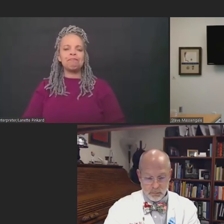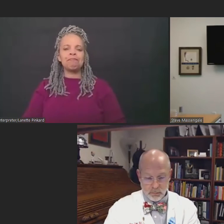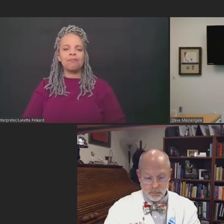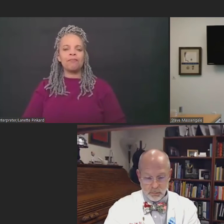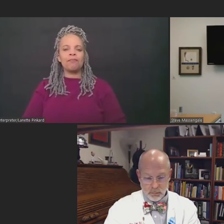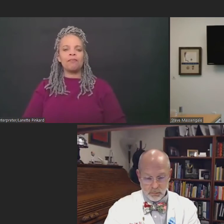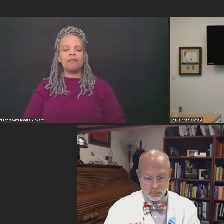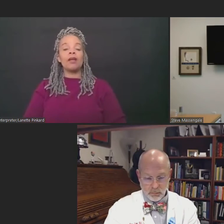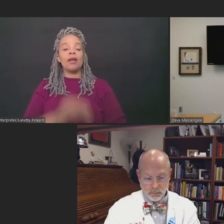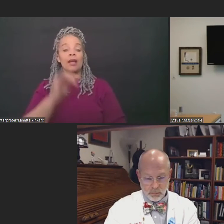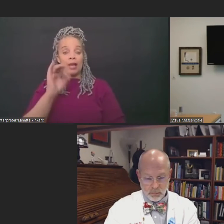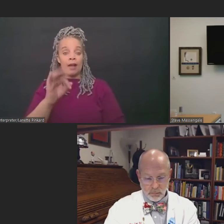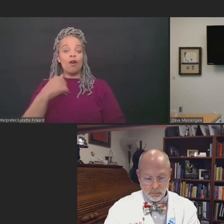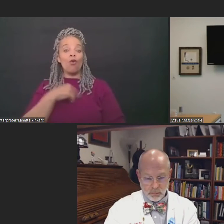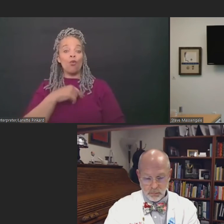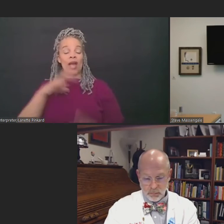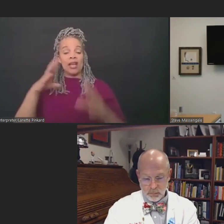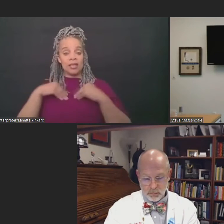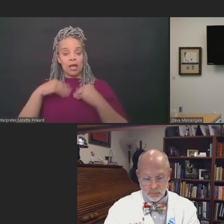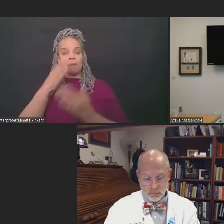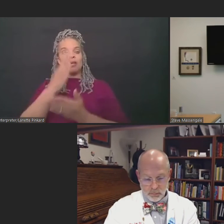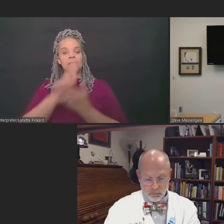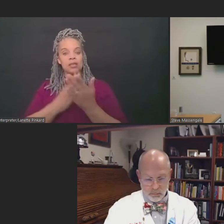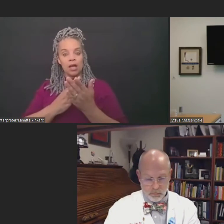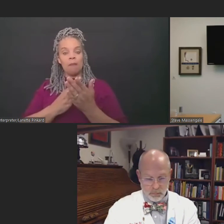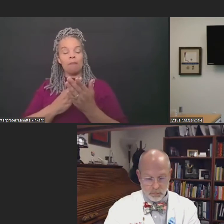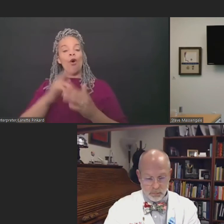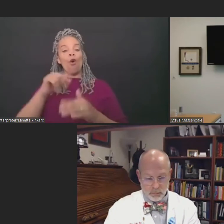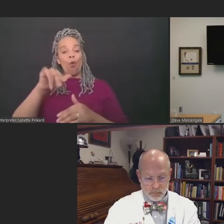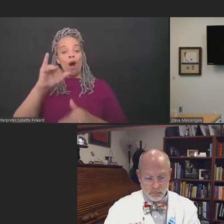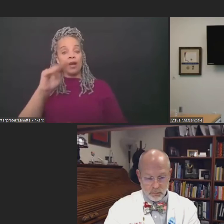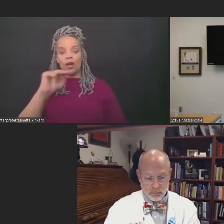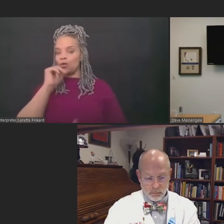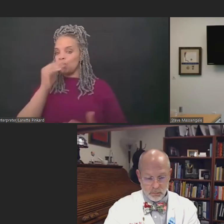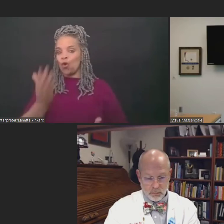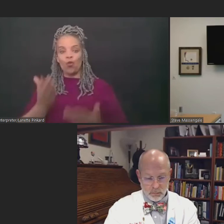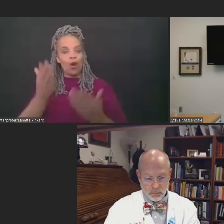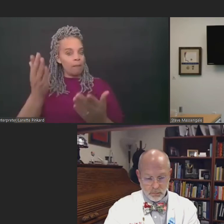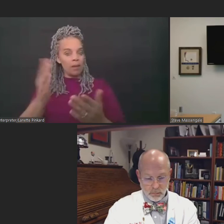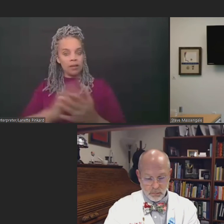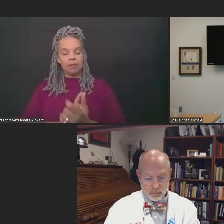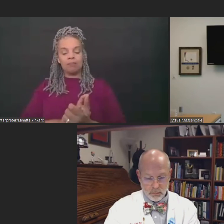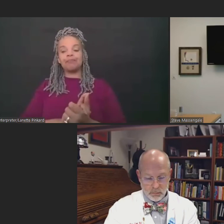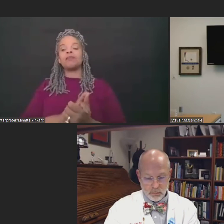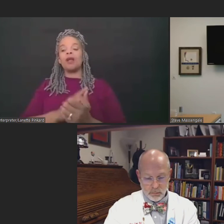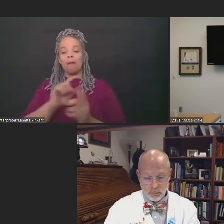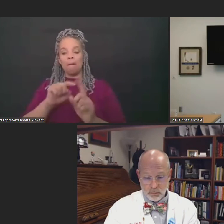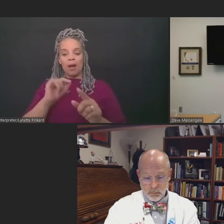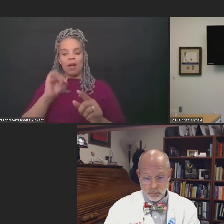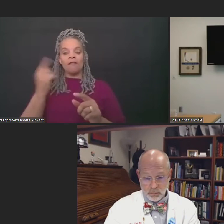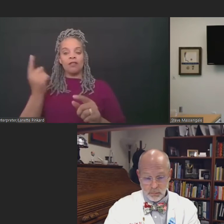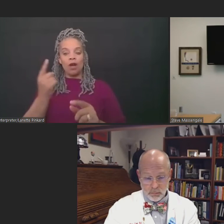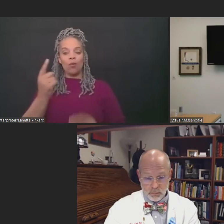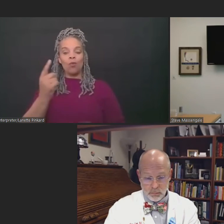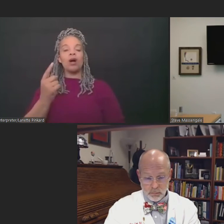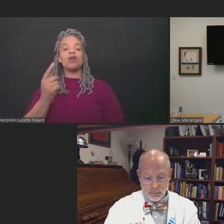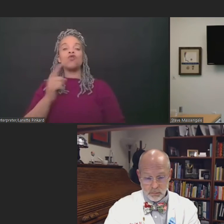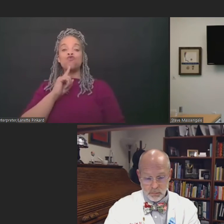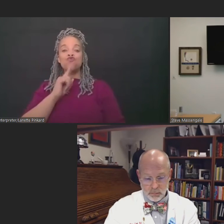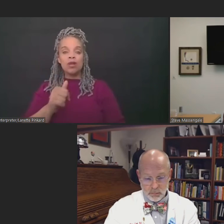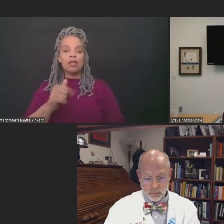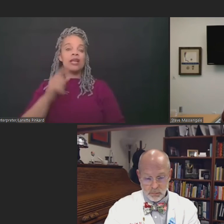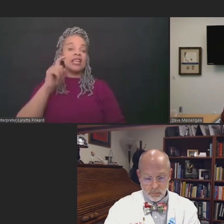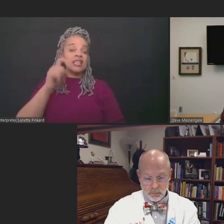If, we do accept some, walk-ins, we don't recommend it. But if someone, really,